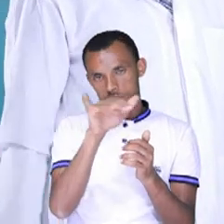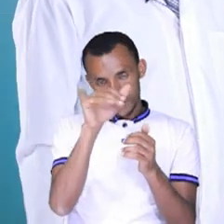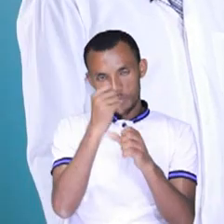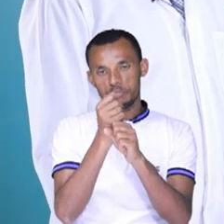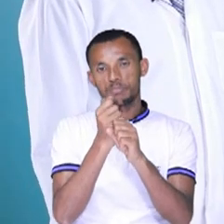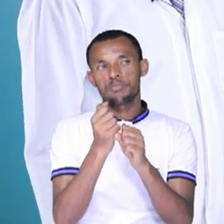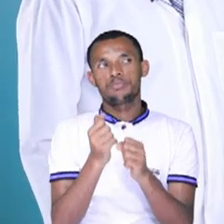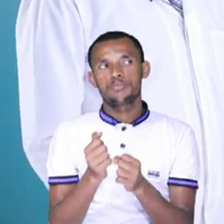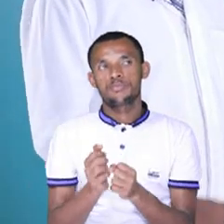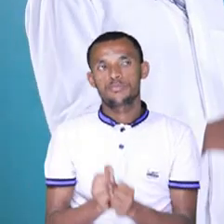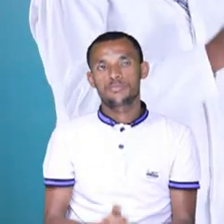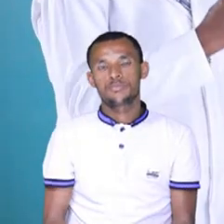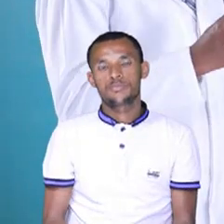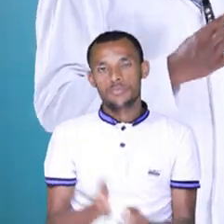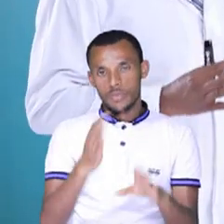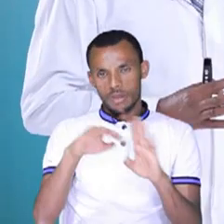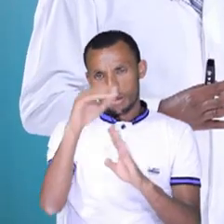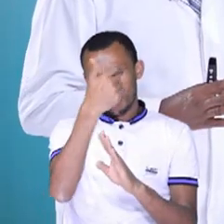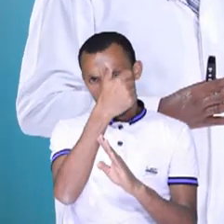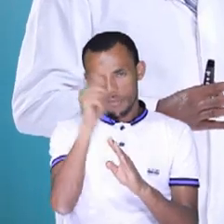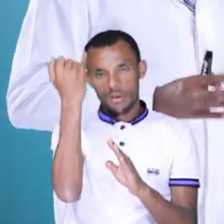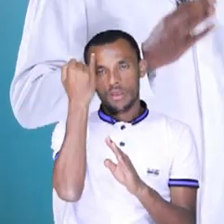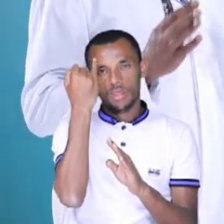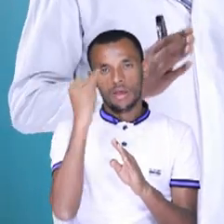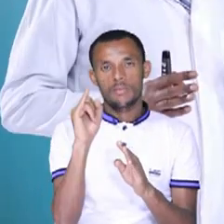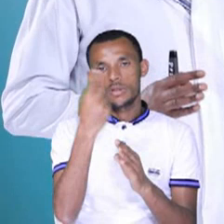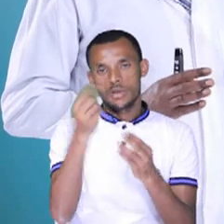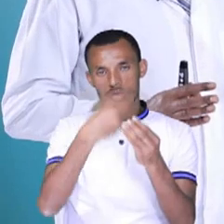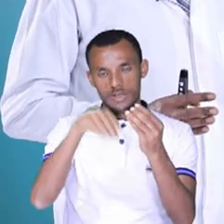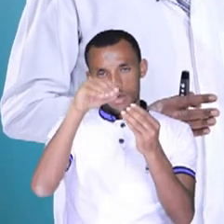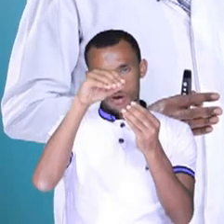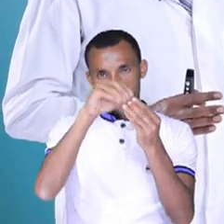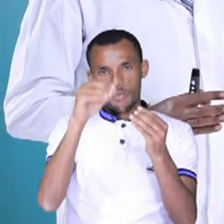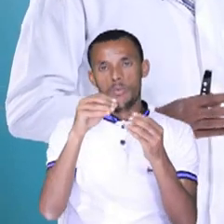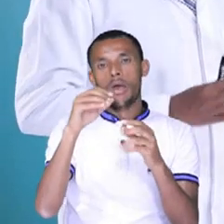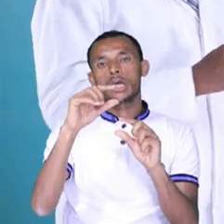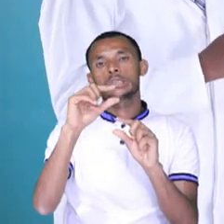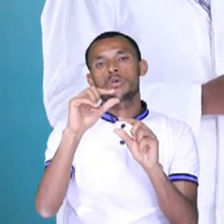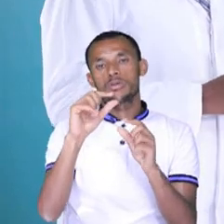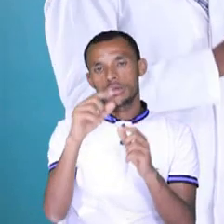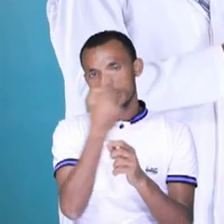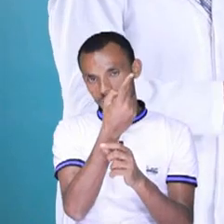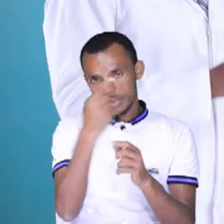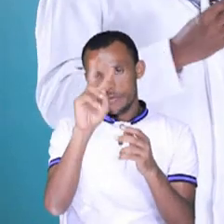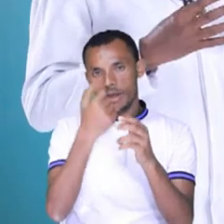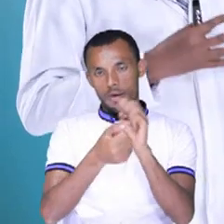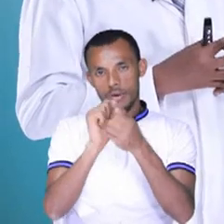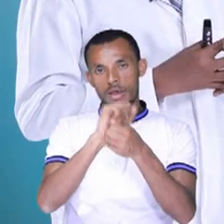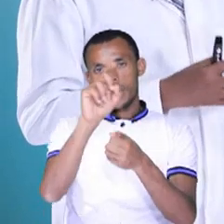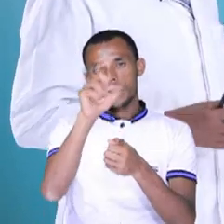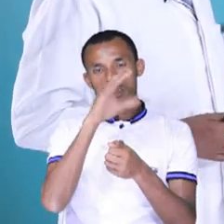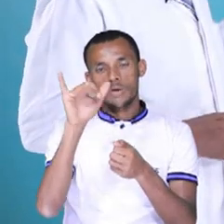also. In every term, the sum of the exponents of each variables x